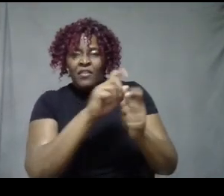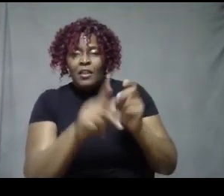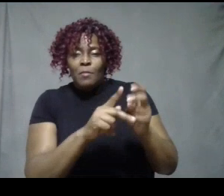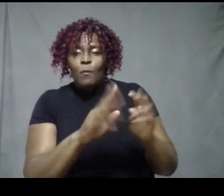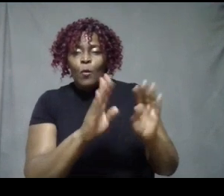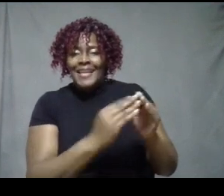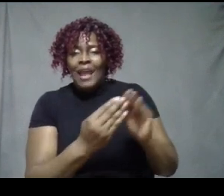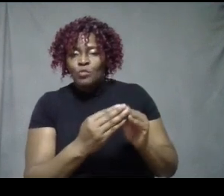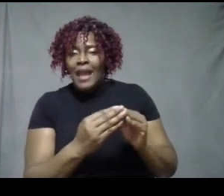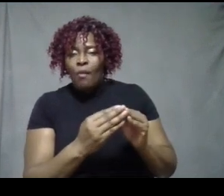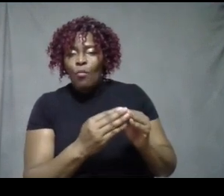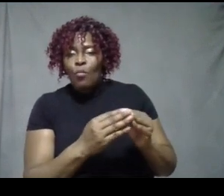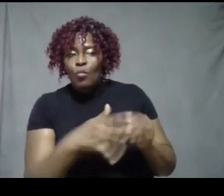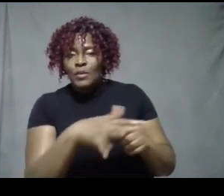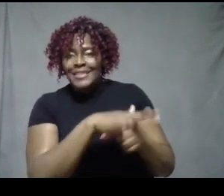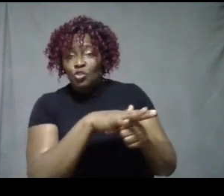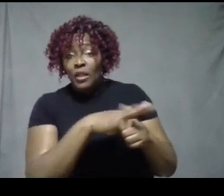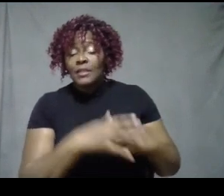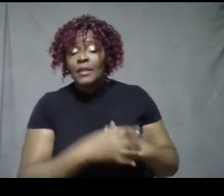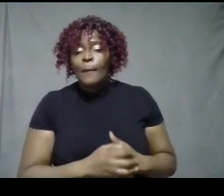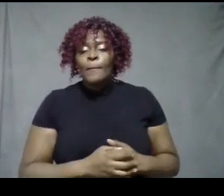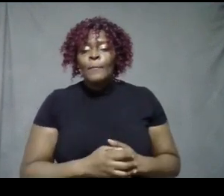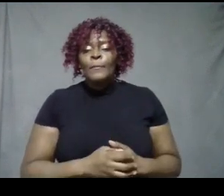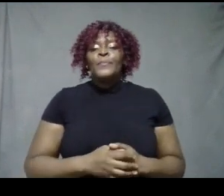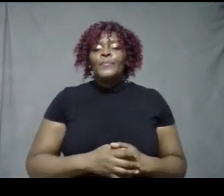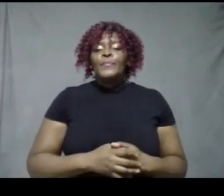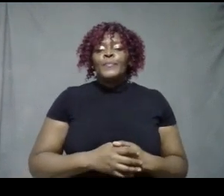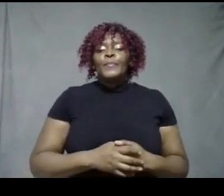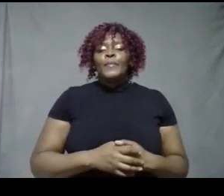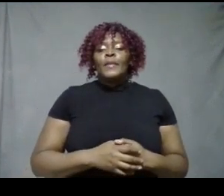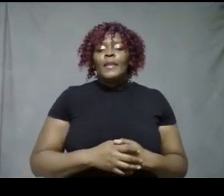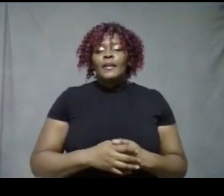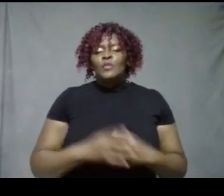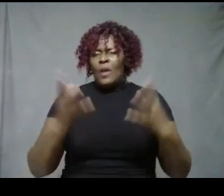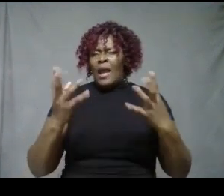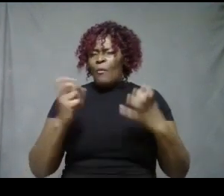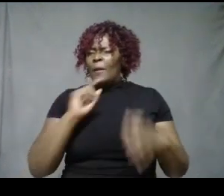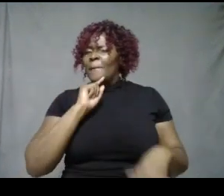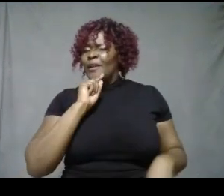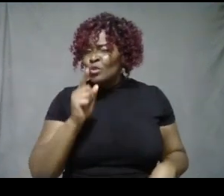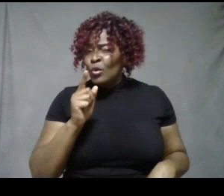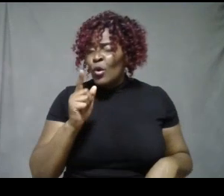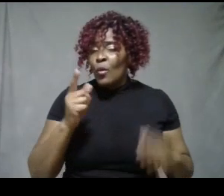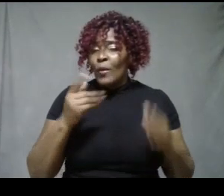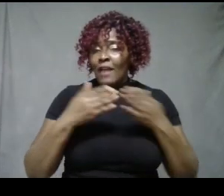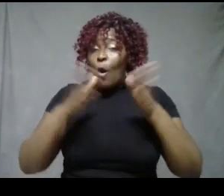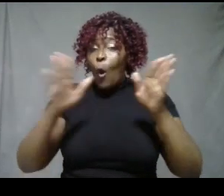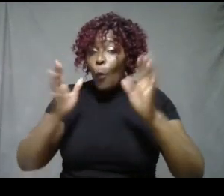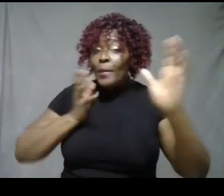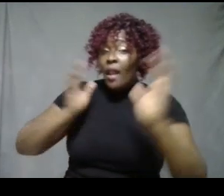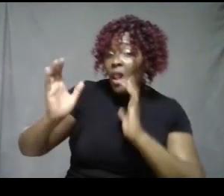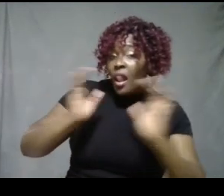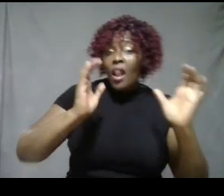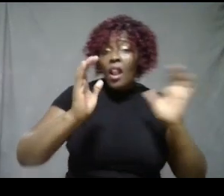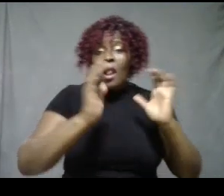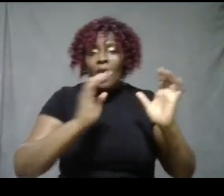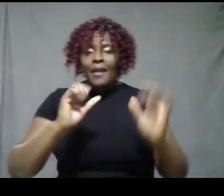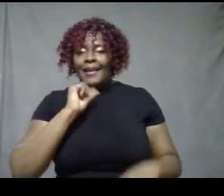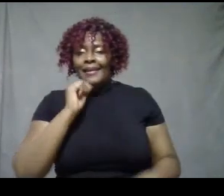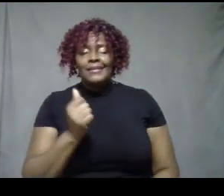know, I want to make sure that we have that open dialogue and that it's not a